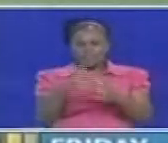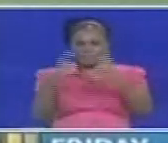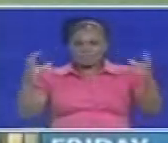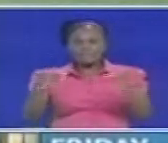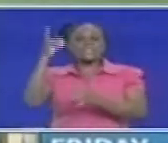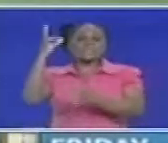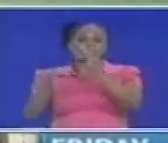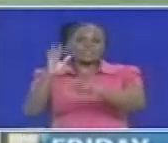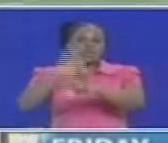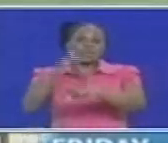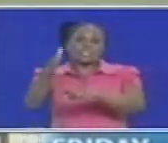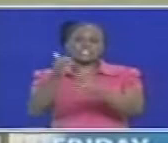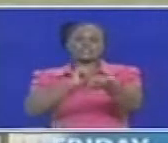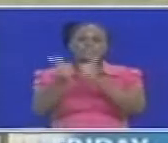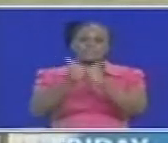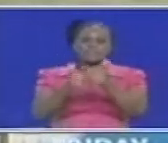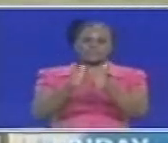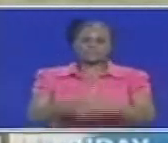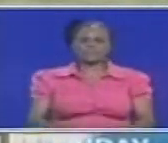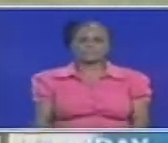depends on in this campaign.